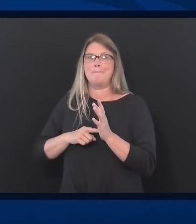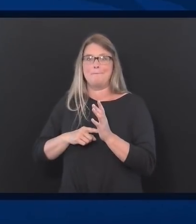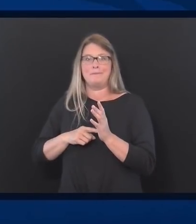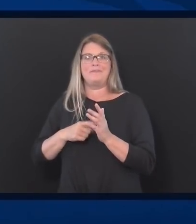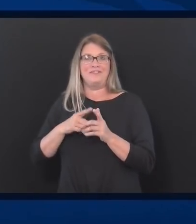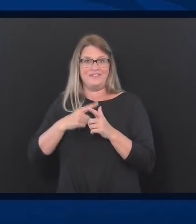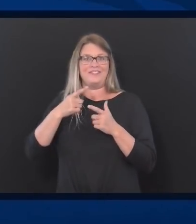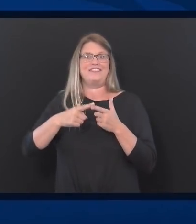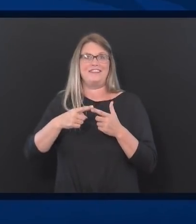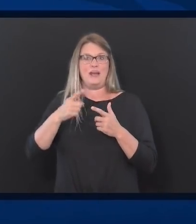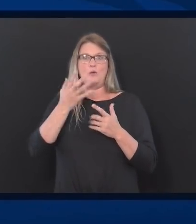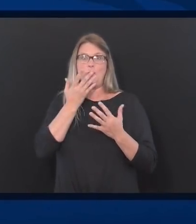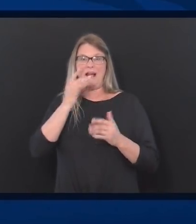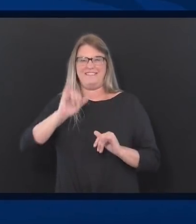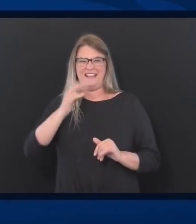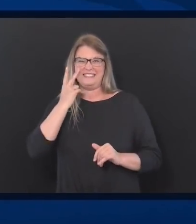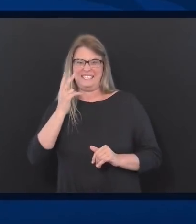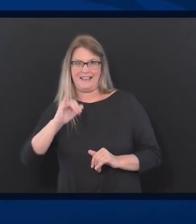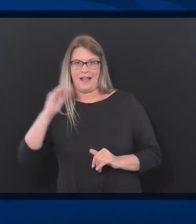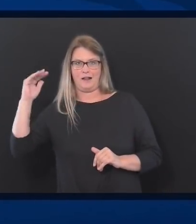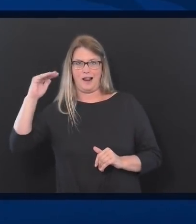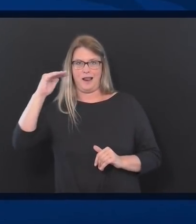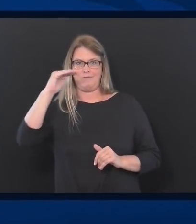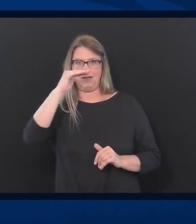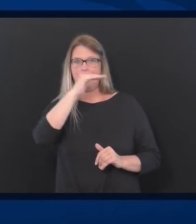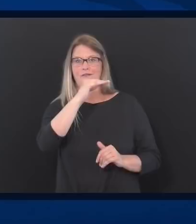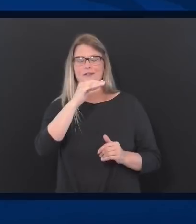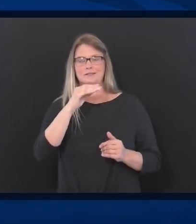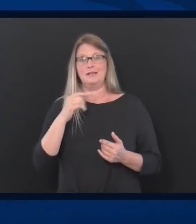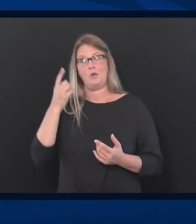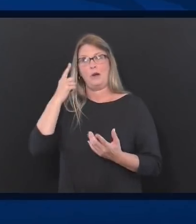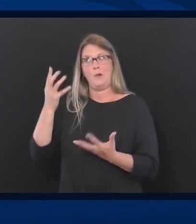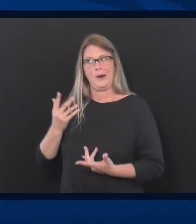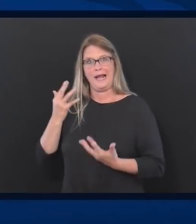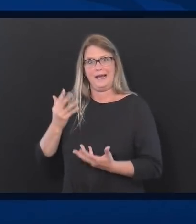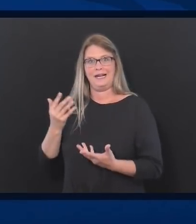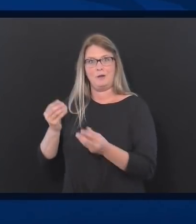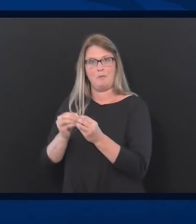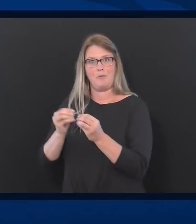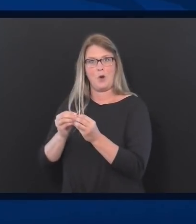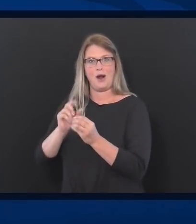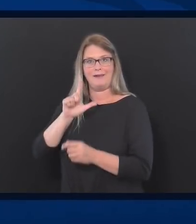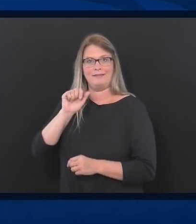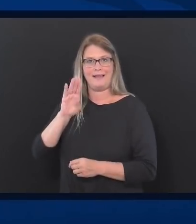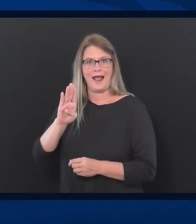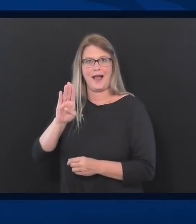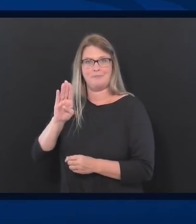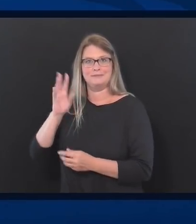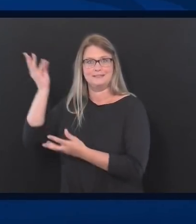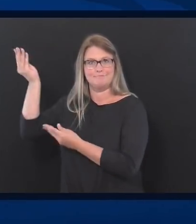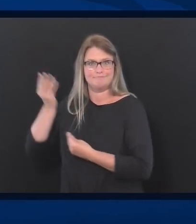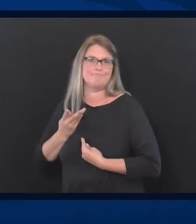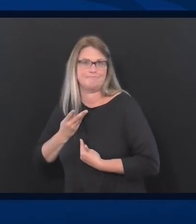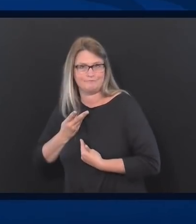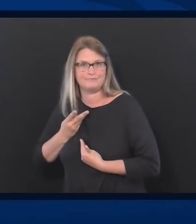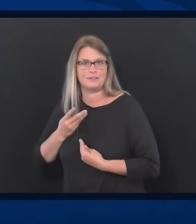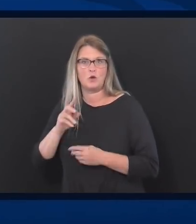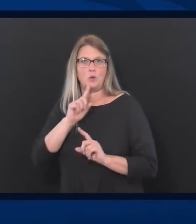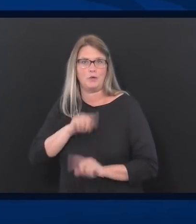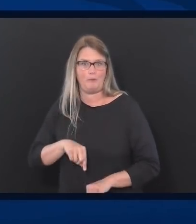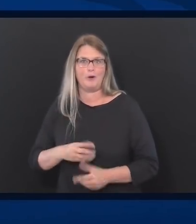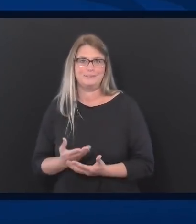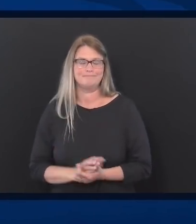just that leveling off is just reflecting the lag time of some labs being longer turnaround times than